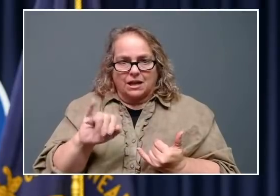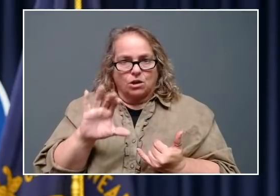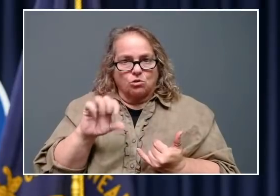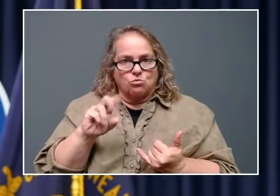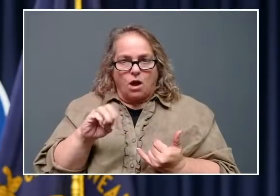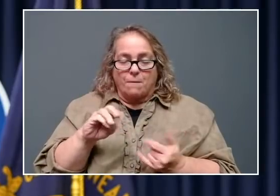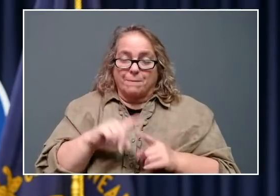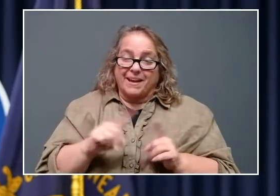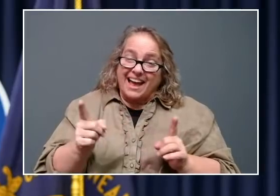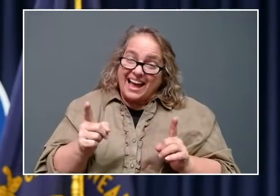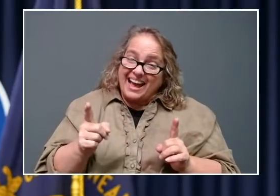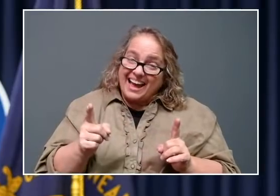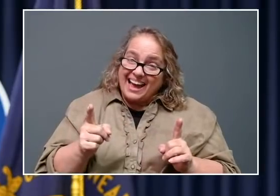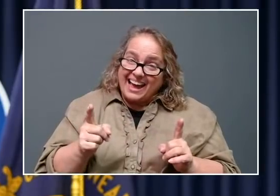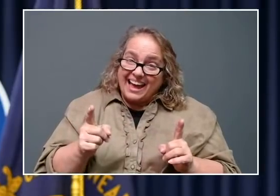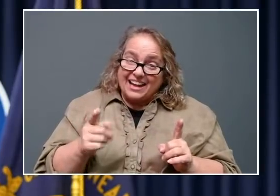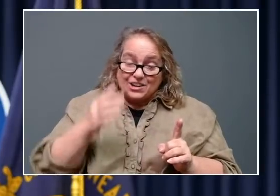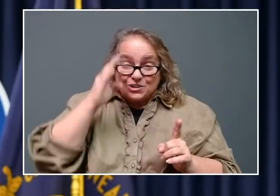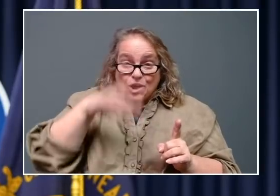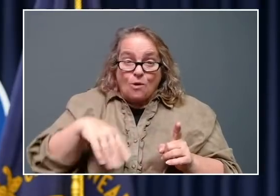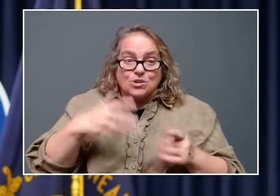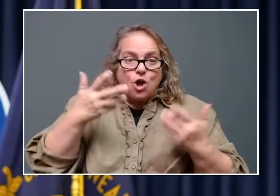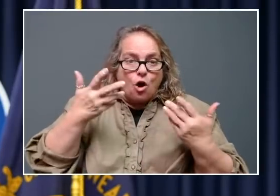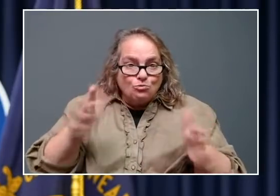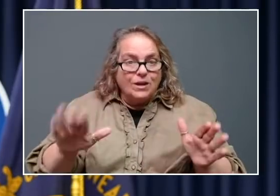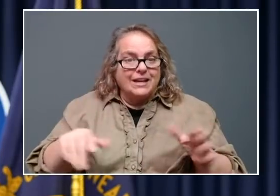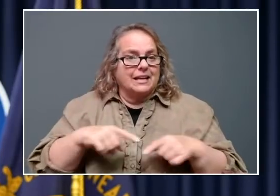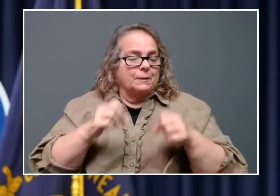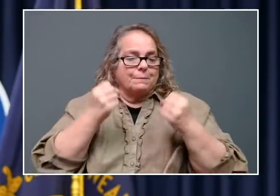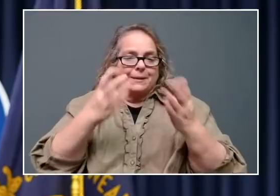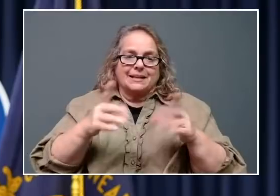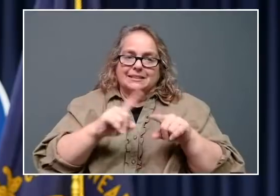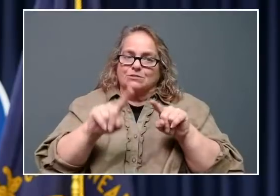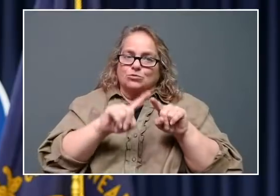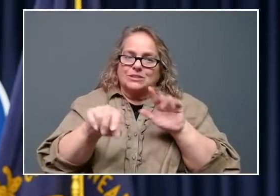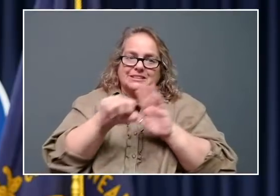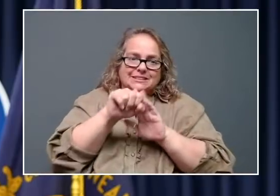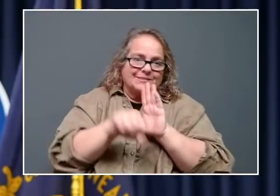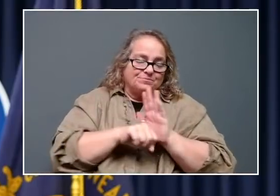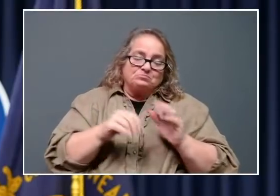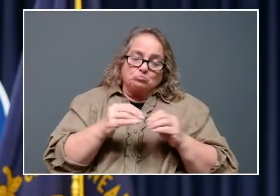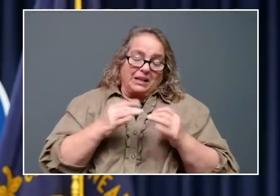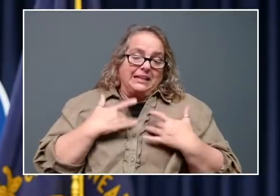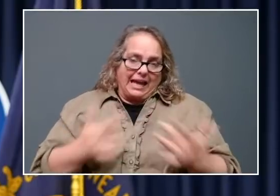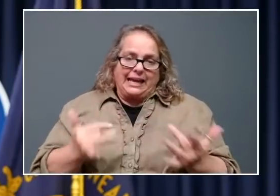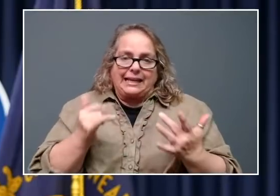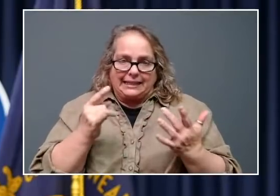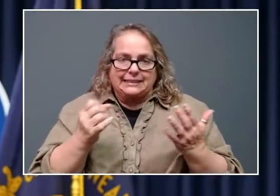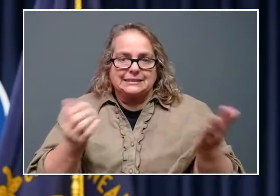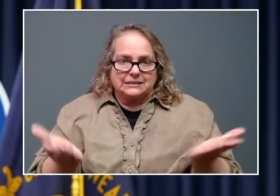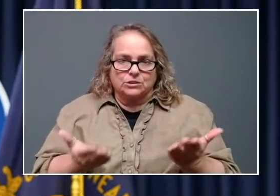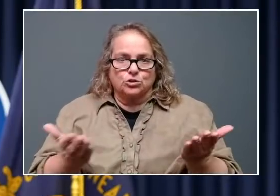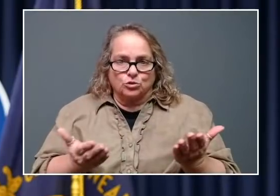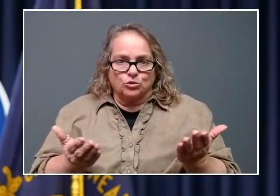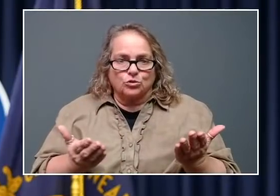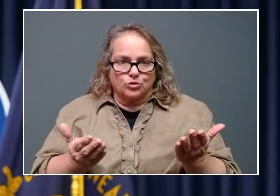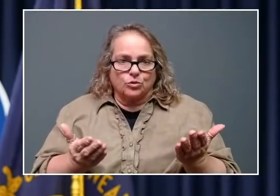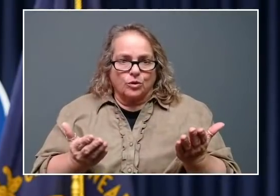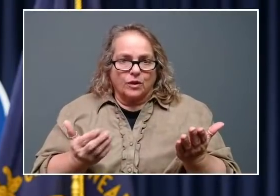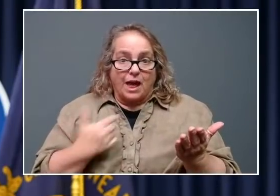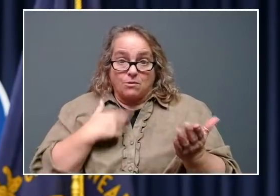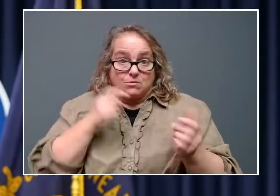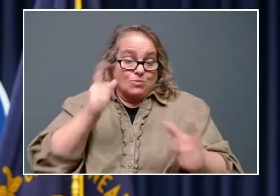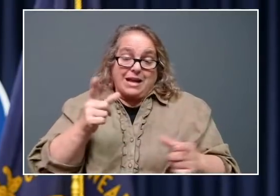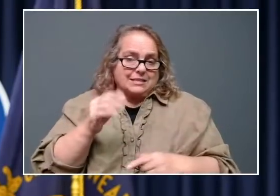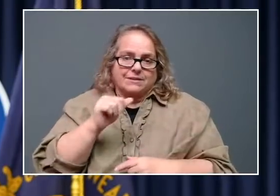many different states, it is likely here. It would almost be surprising if it is not here. We